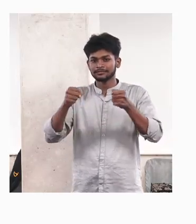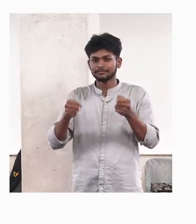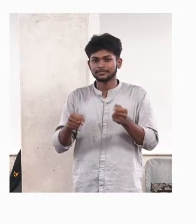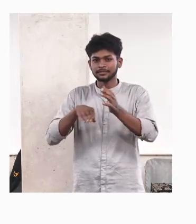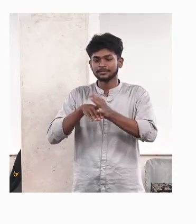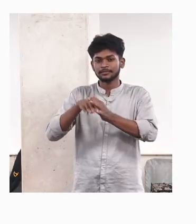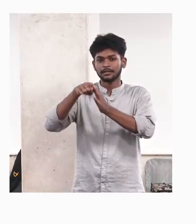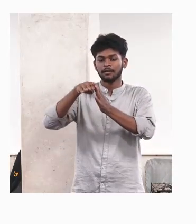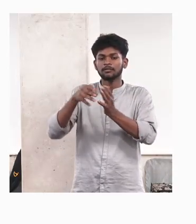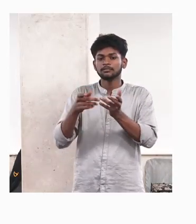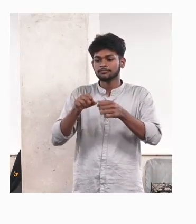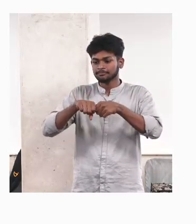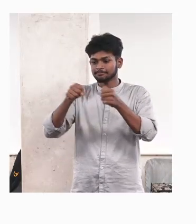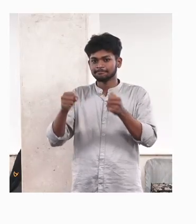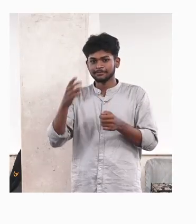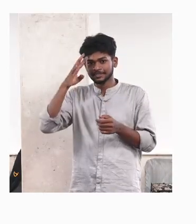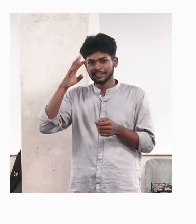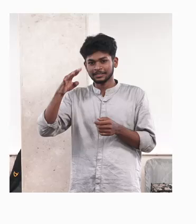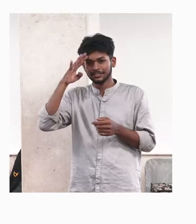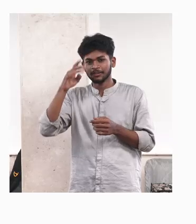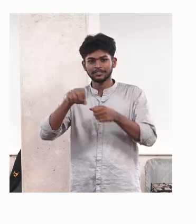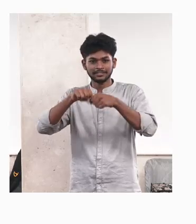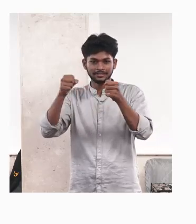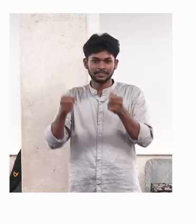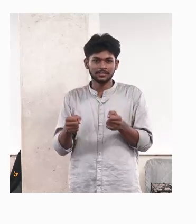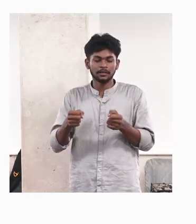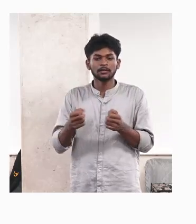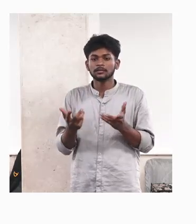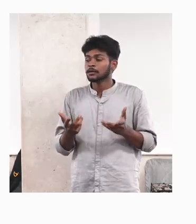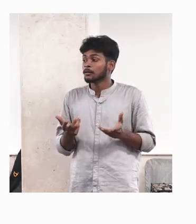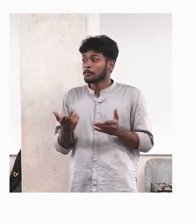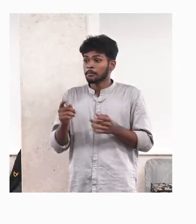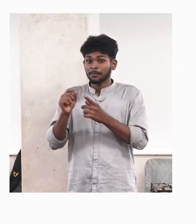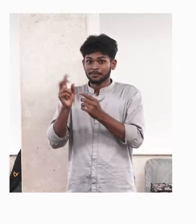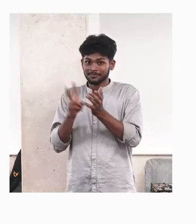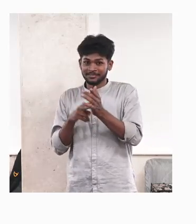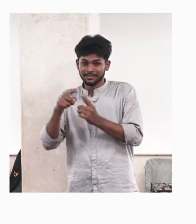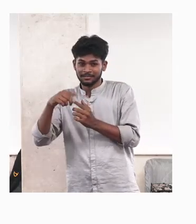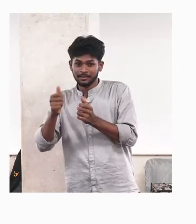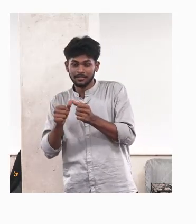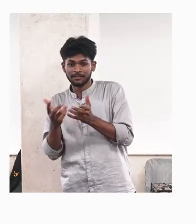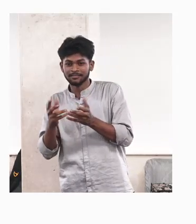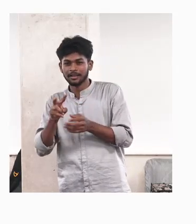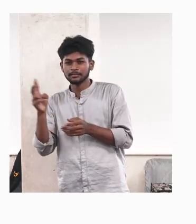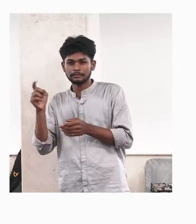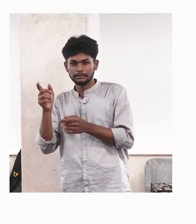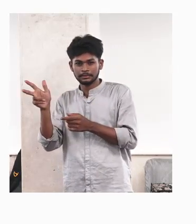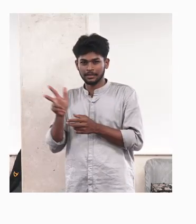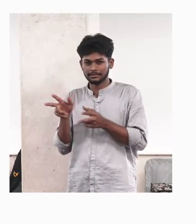theoretical structure to it, so that when we do it, we feel as even I think Punita or somebody else was saying that